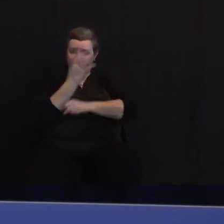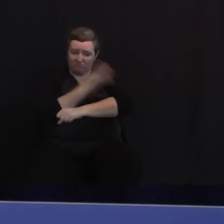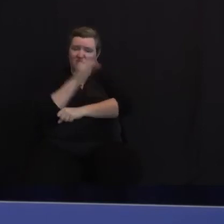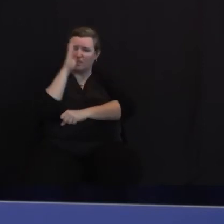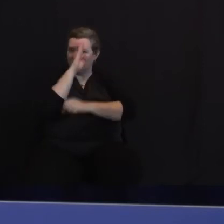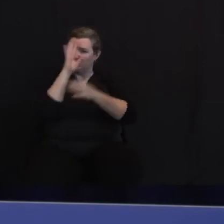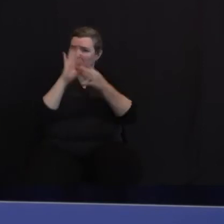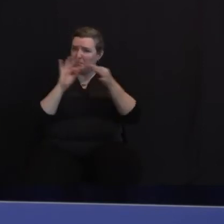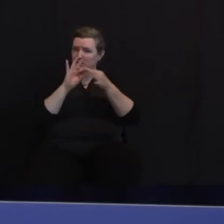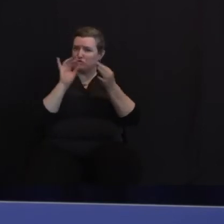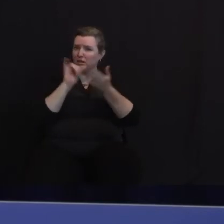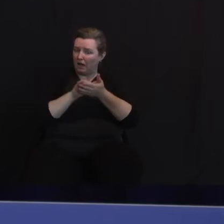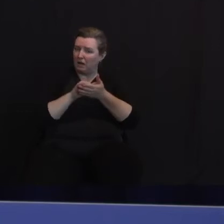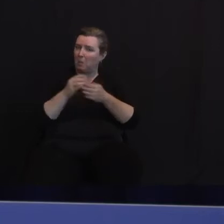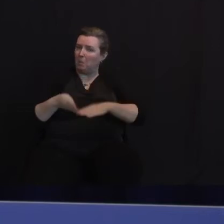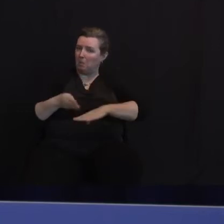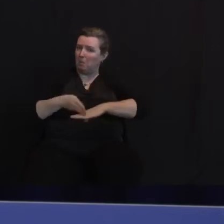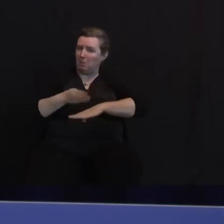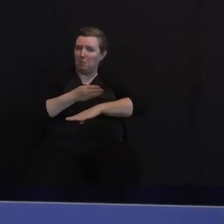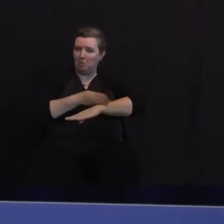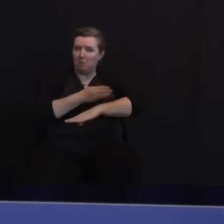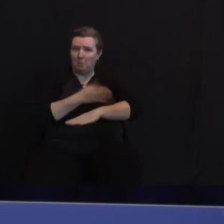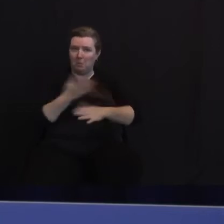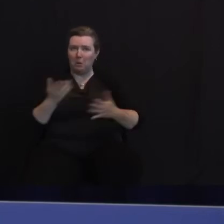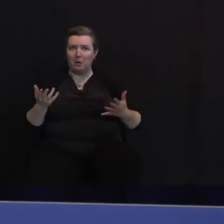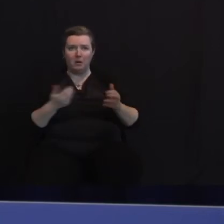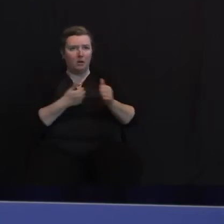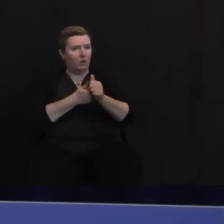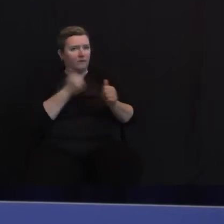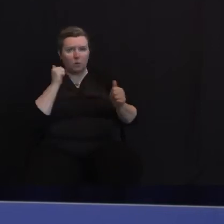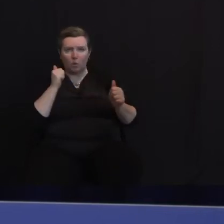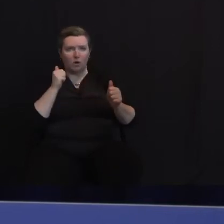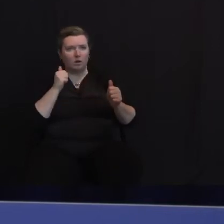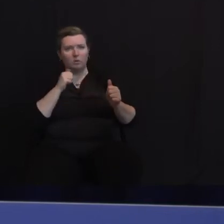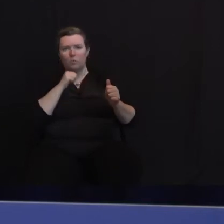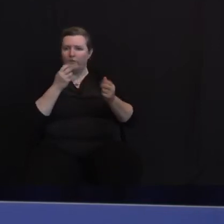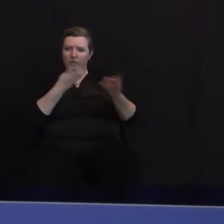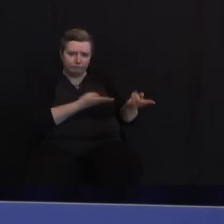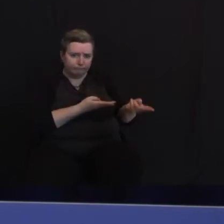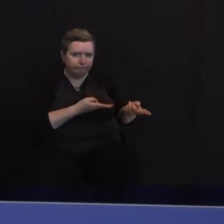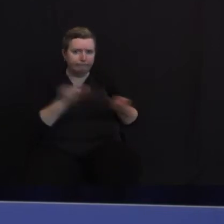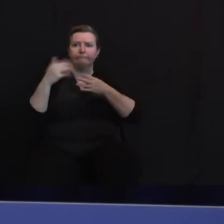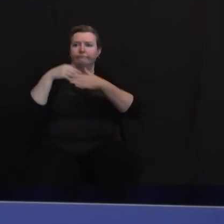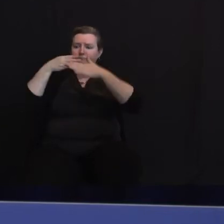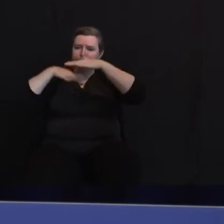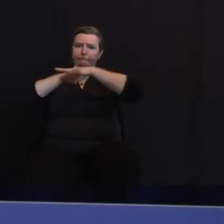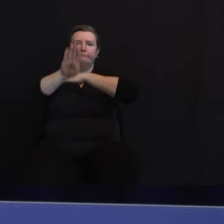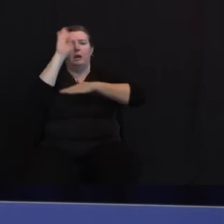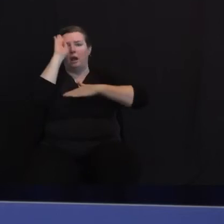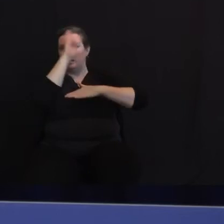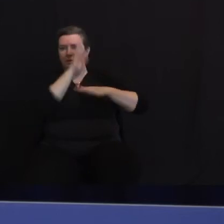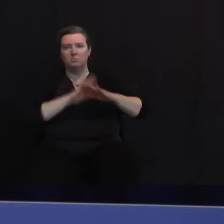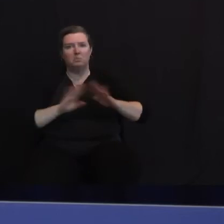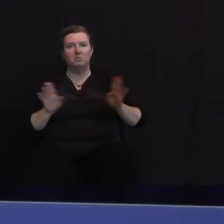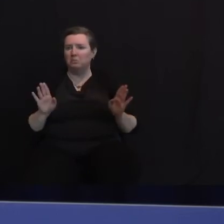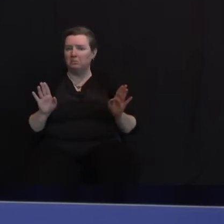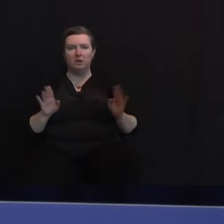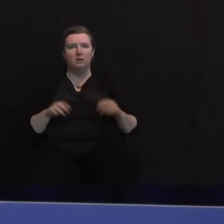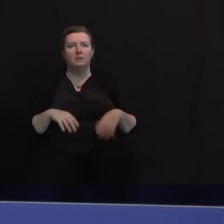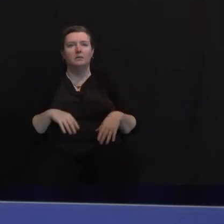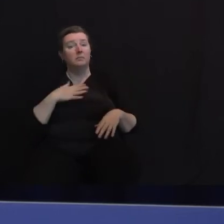their condition, and they're avoiding hospitalization. Moving on to my daily report, as the governor shared,